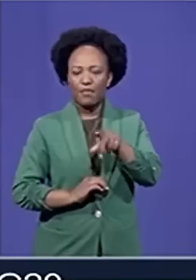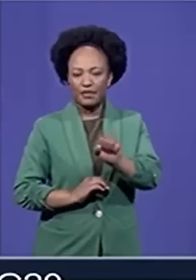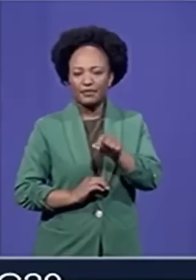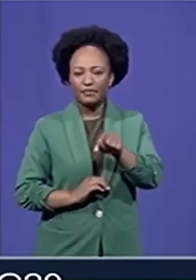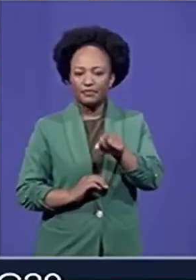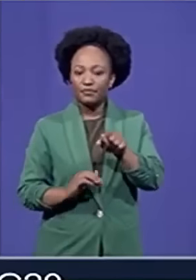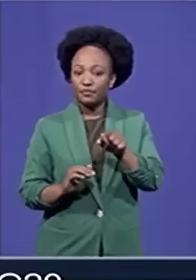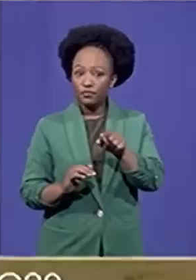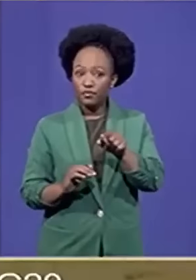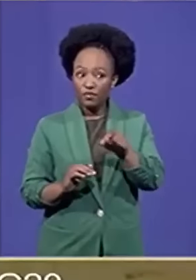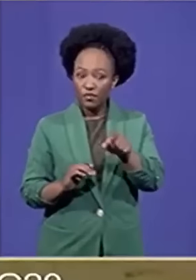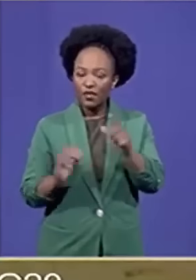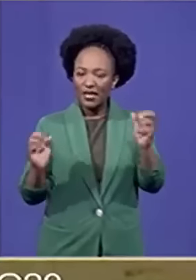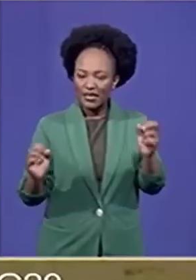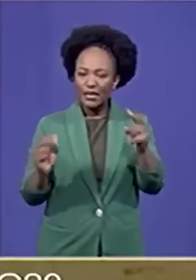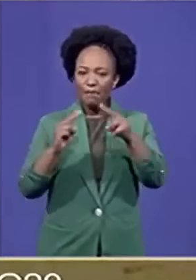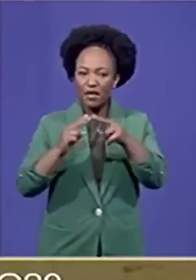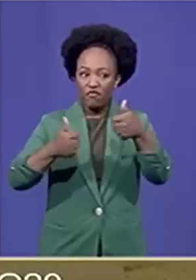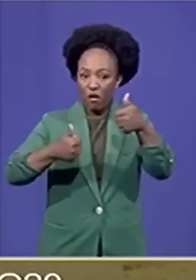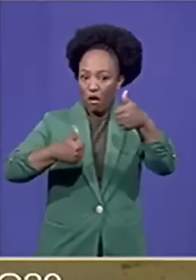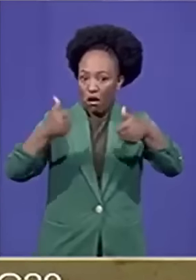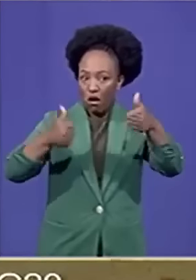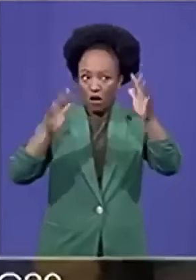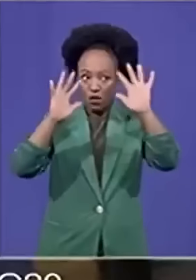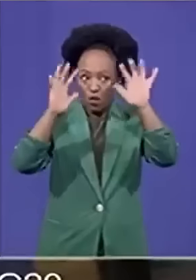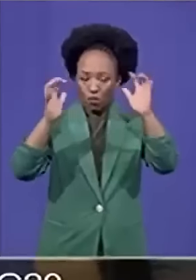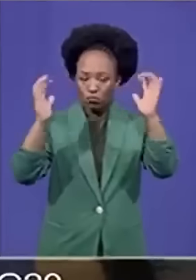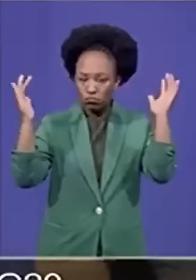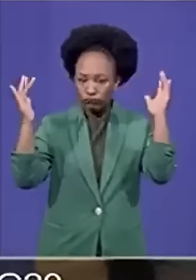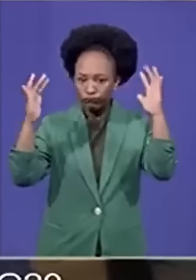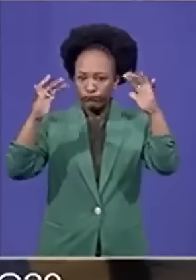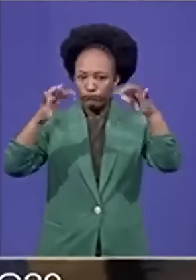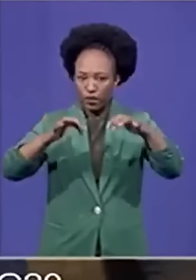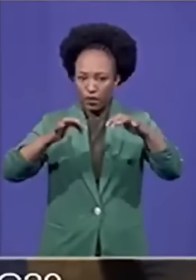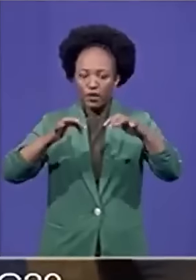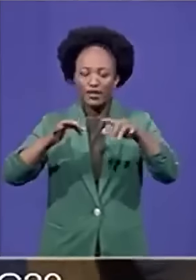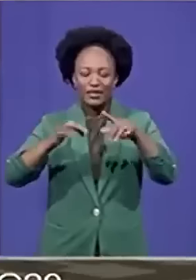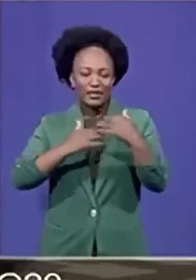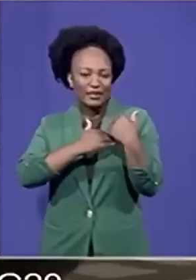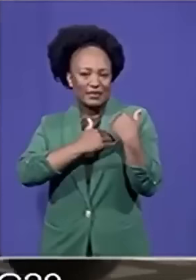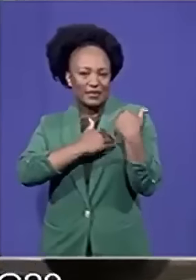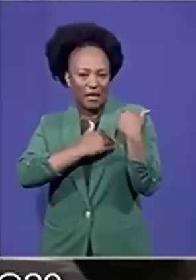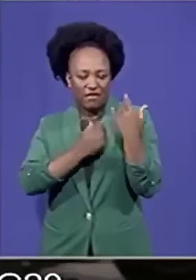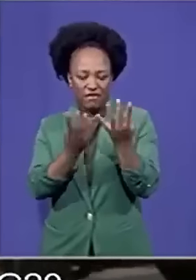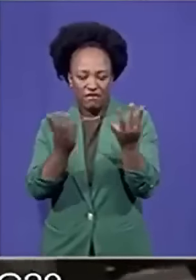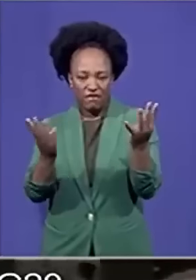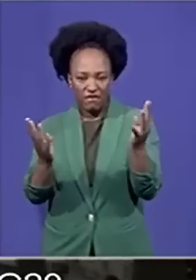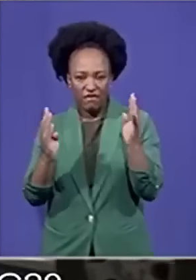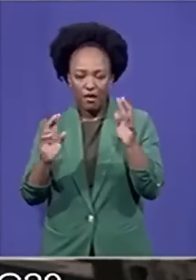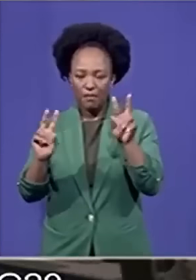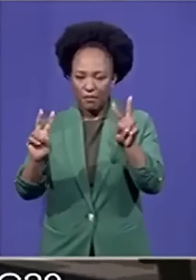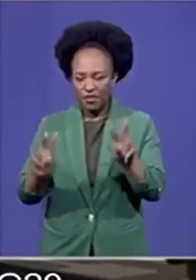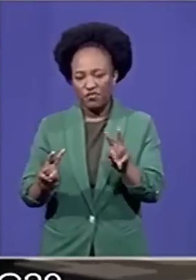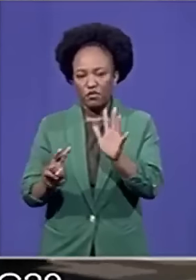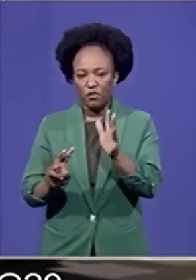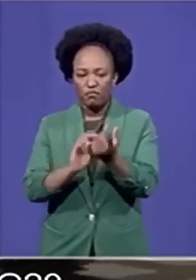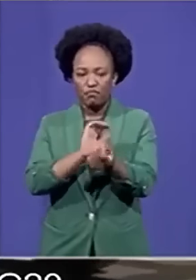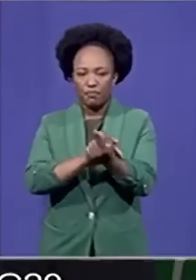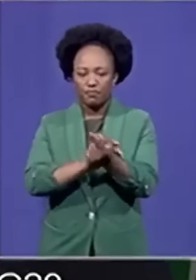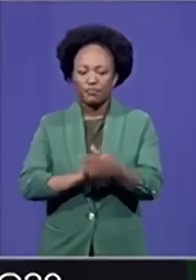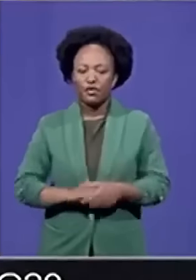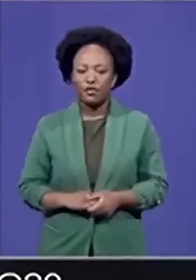this Leaders Summit is secured and it's safe and it will take place in a very peaceful environment.